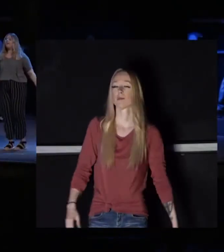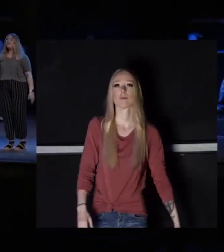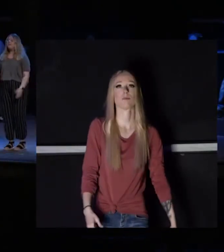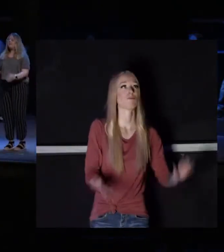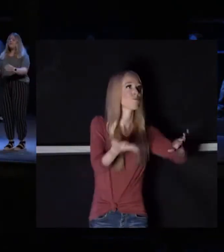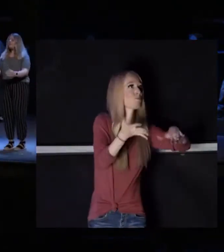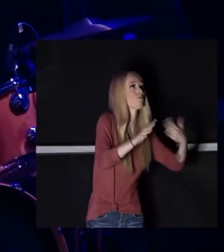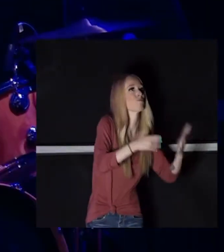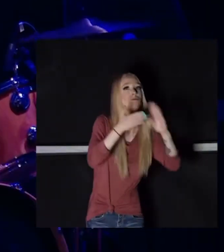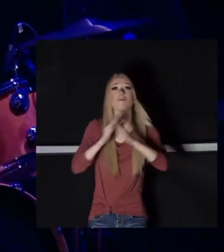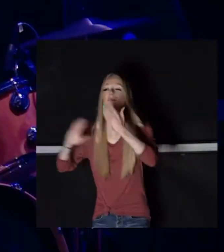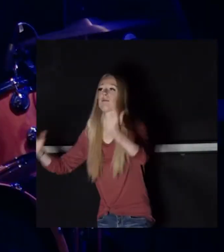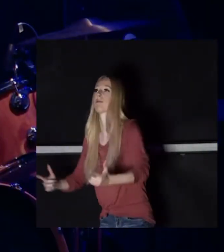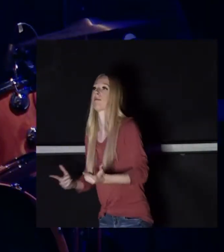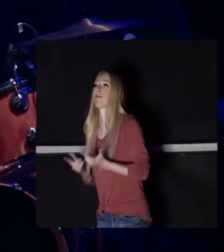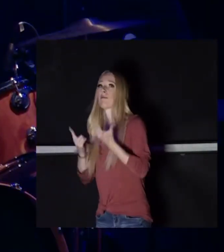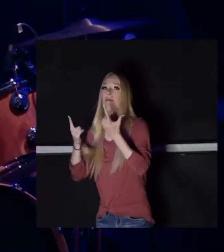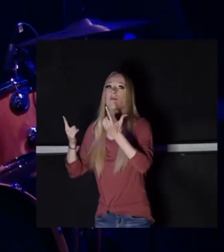death to life.